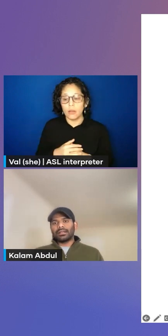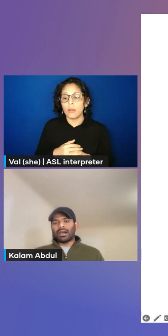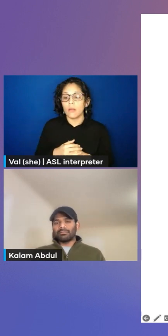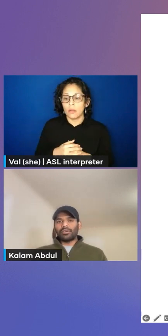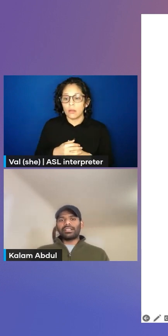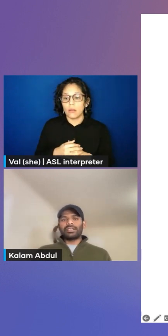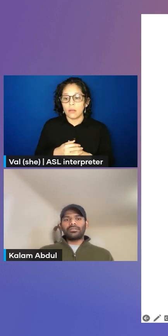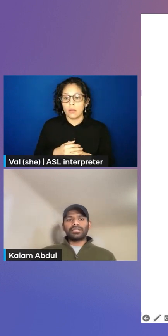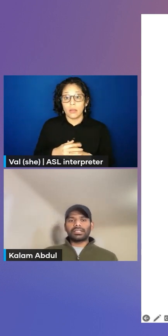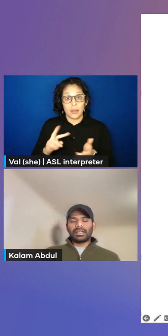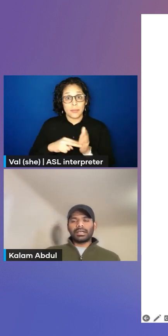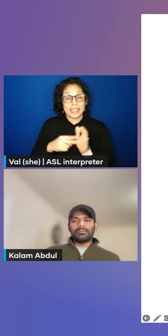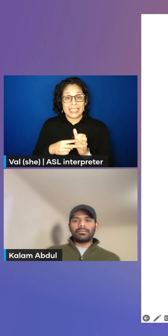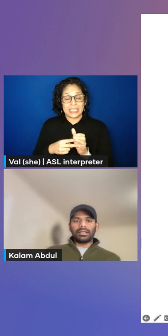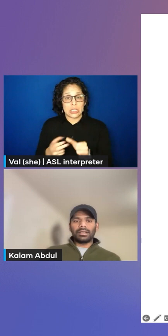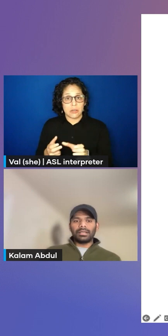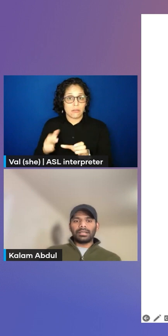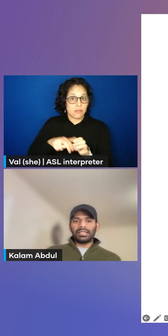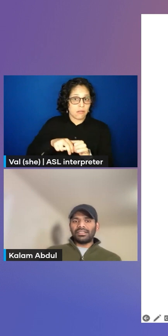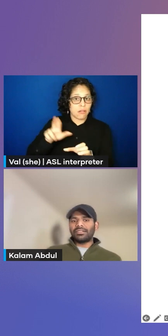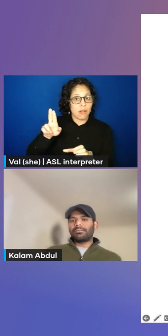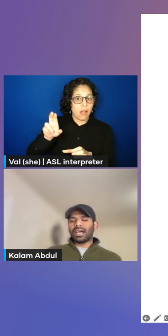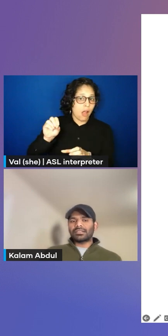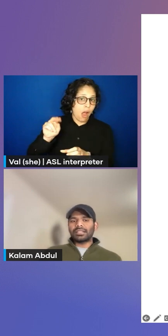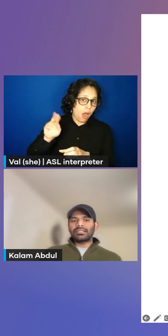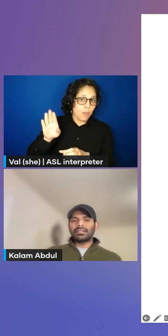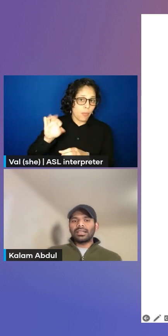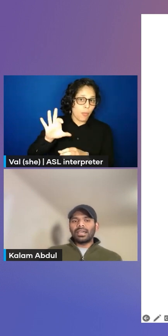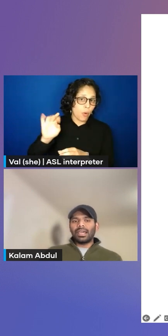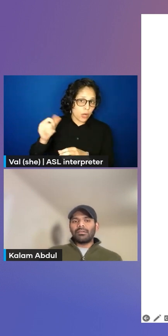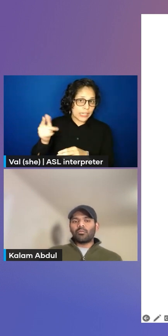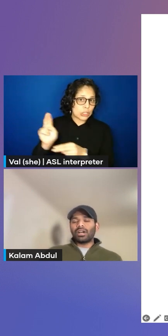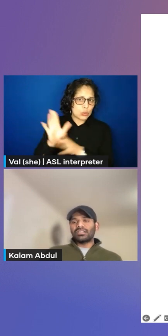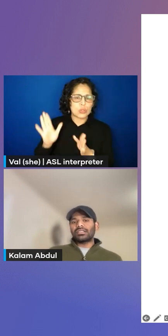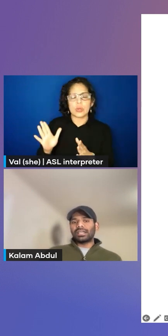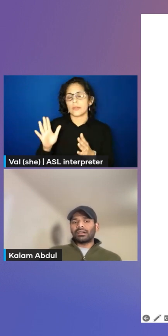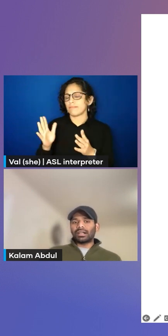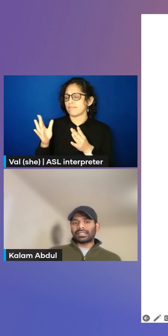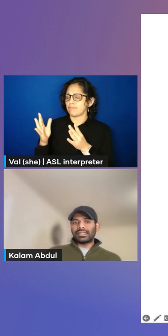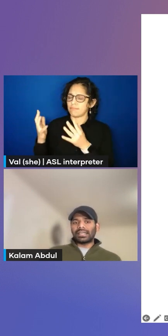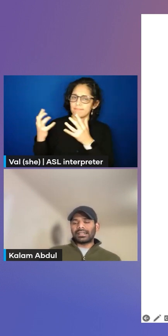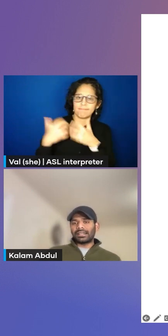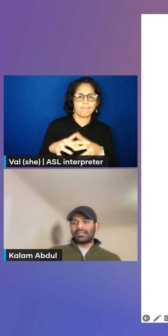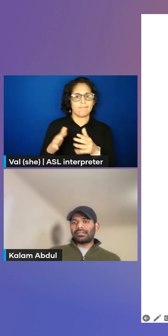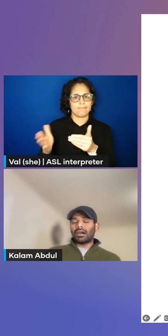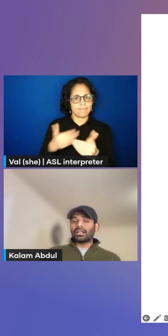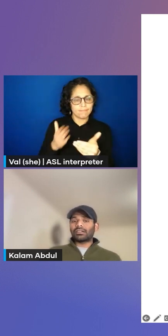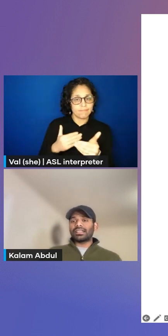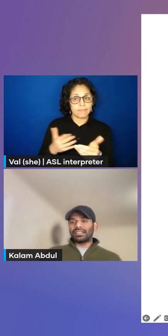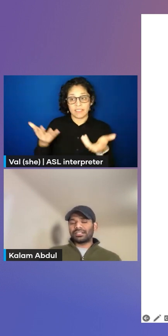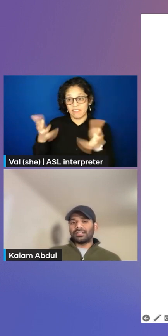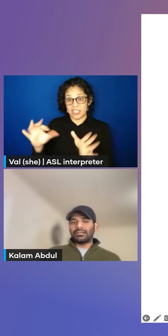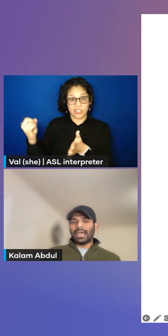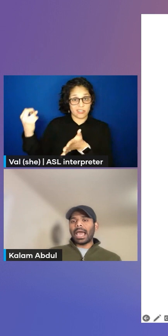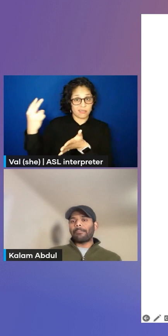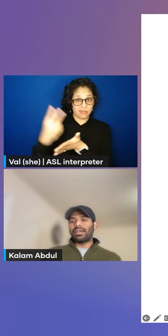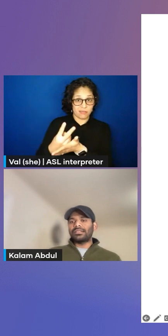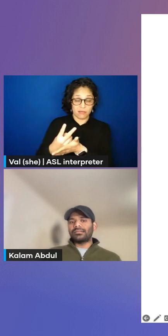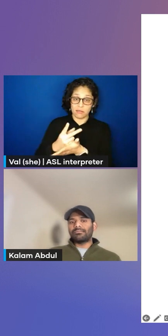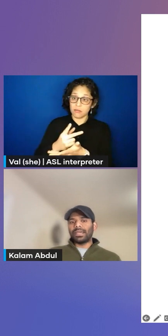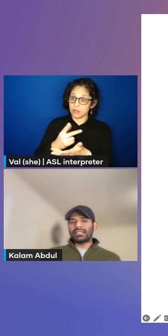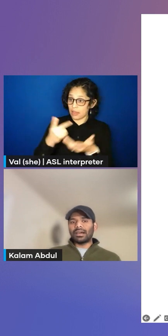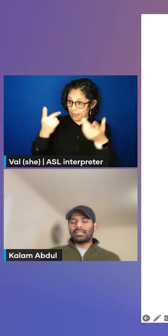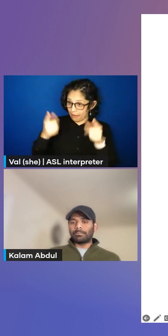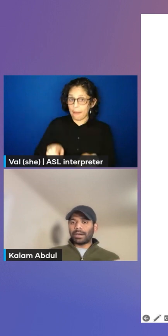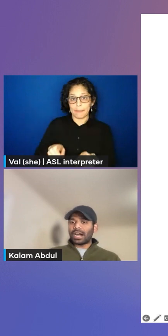makes onboarding the users a easy process. And once they are authenticated, the authorization